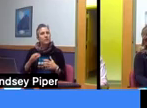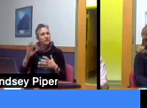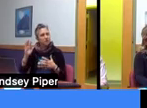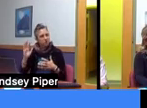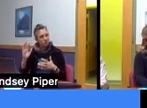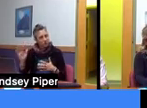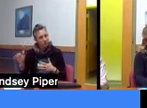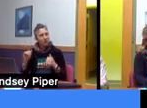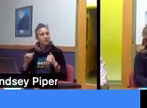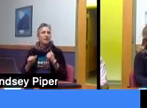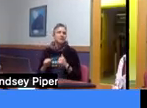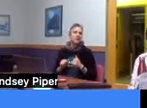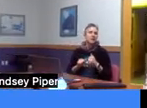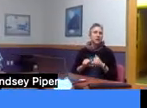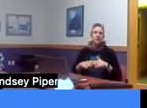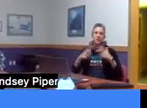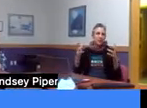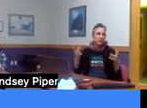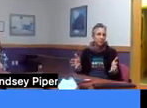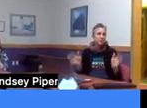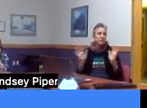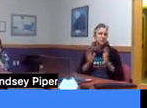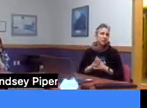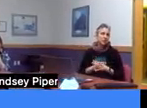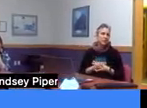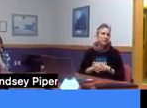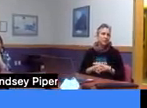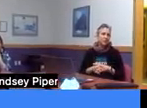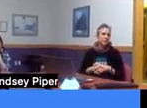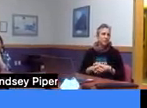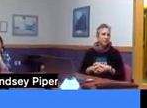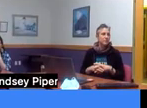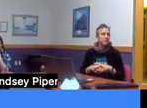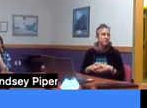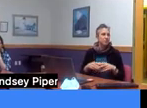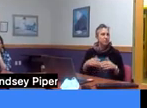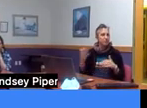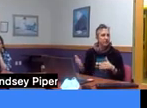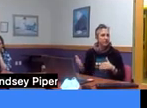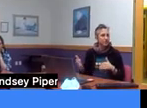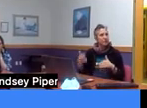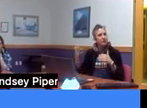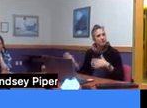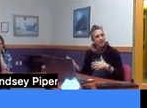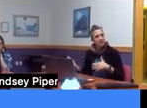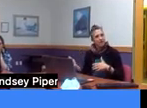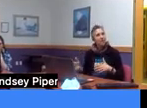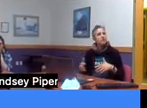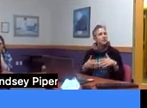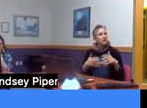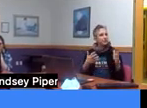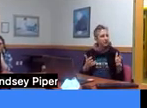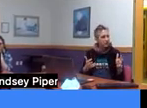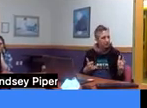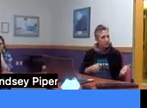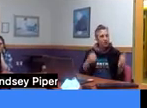gonna, now I'm gonna touch, you'll feel my hand on the outside. You know, getting permission throughout the exam. Is it all right if I begin the exam?